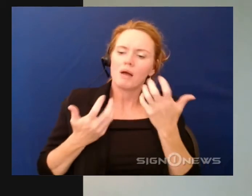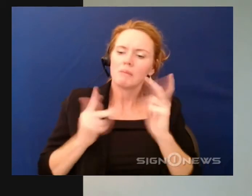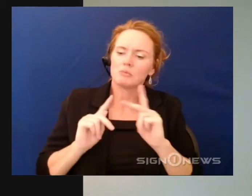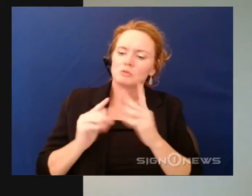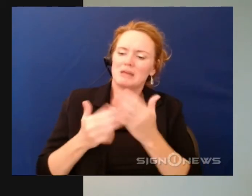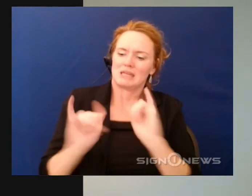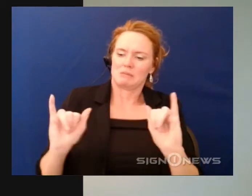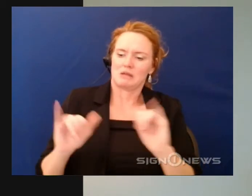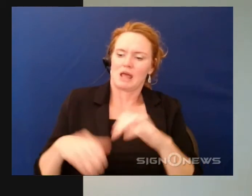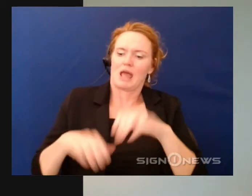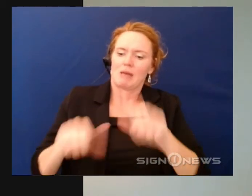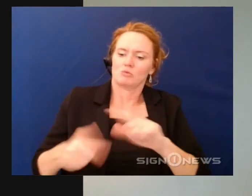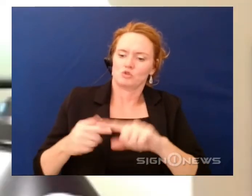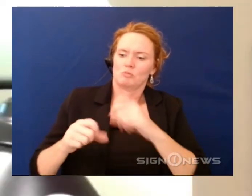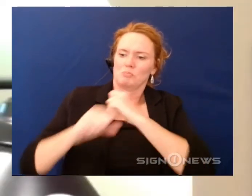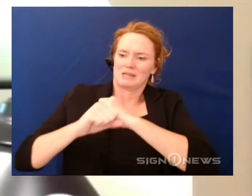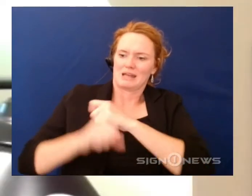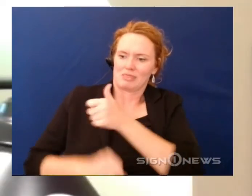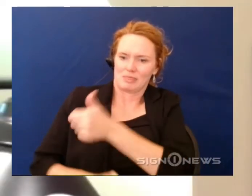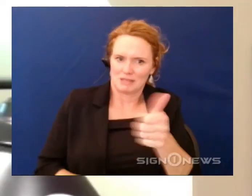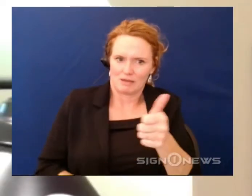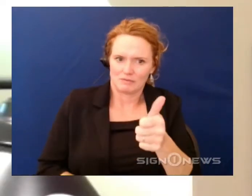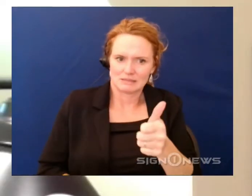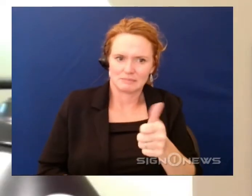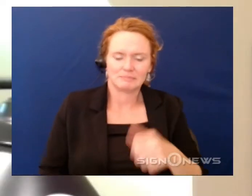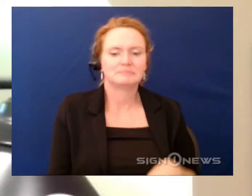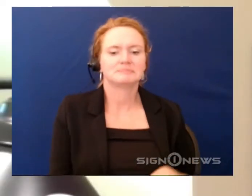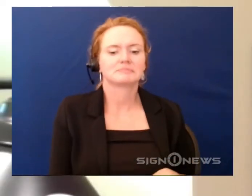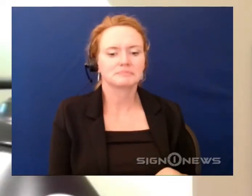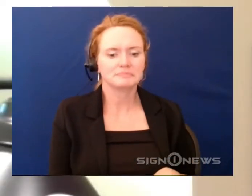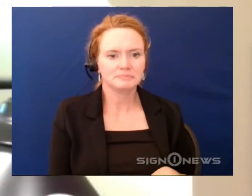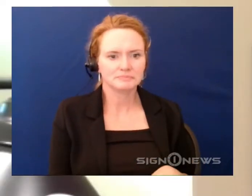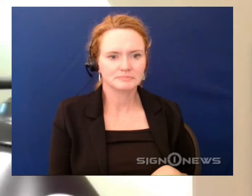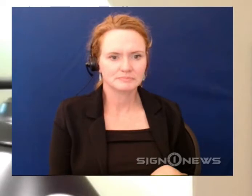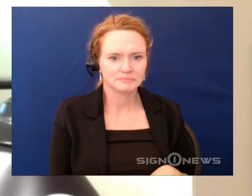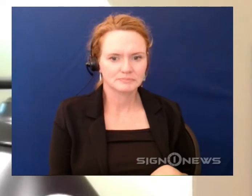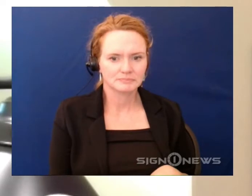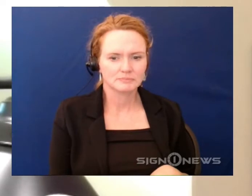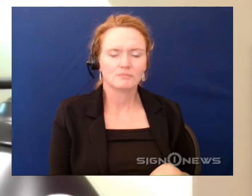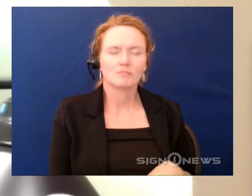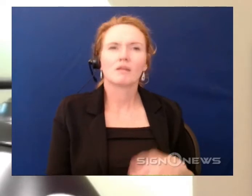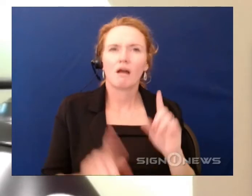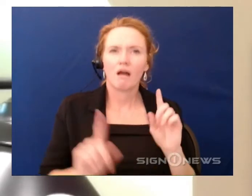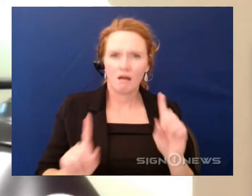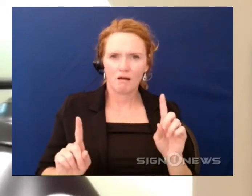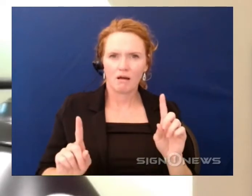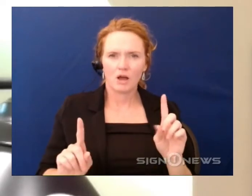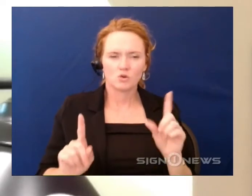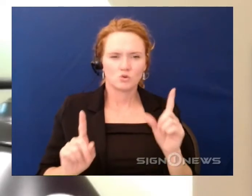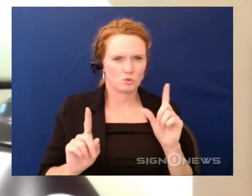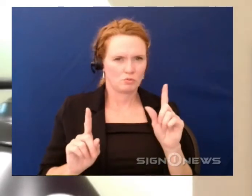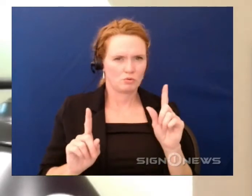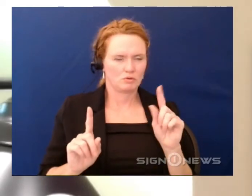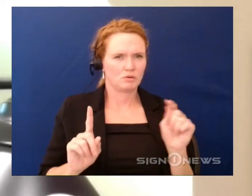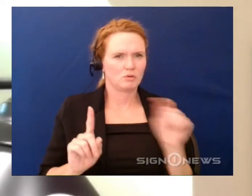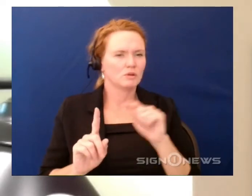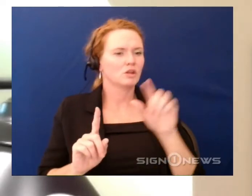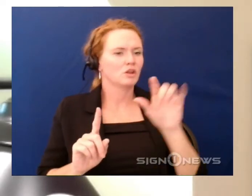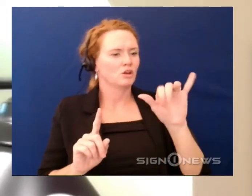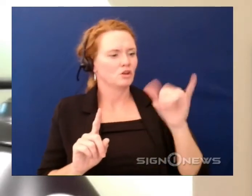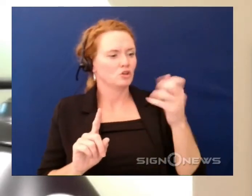themselves? I want to tie this back just briefly to Britney in a second, but before we do that, let's hear from